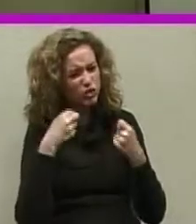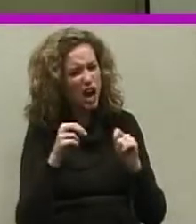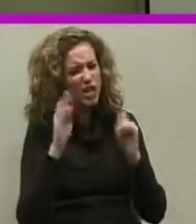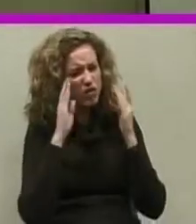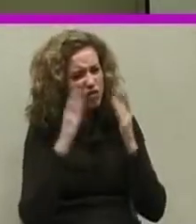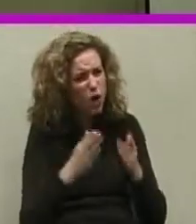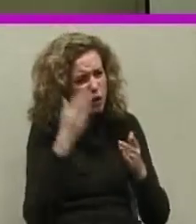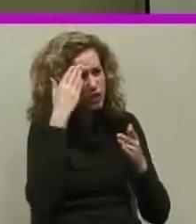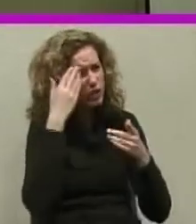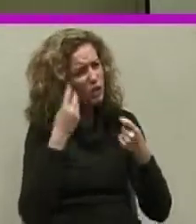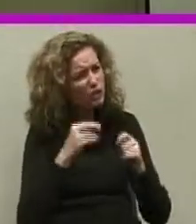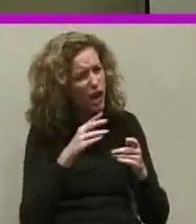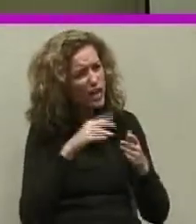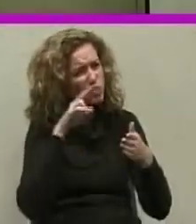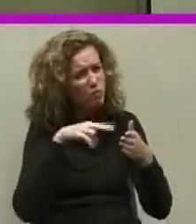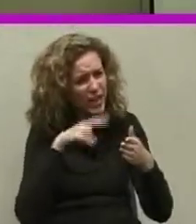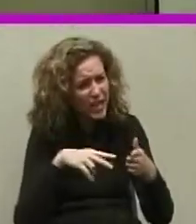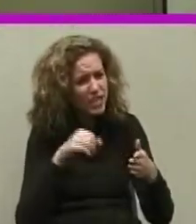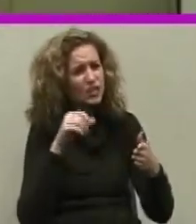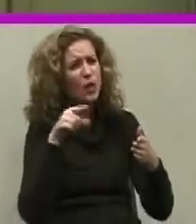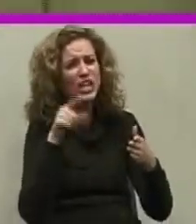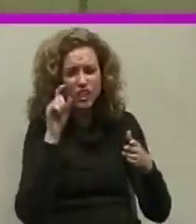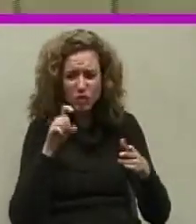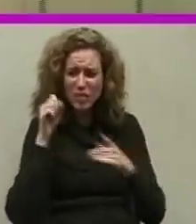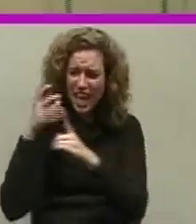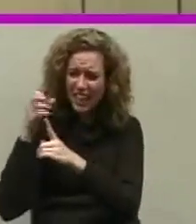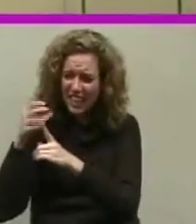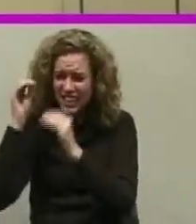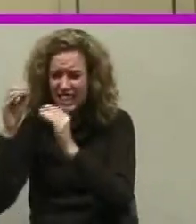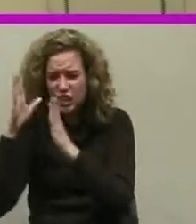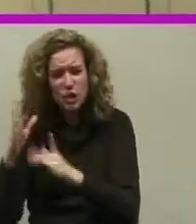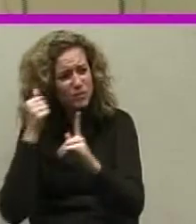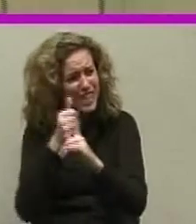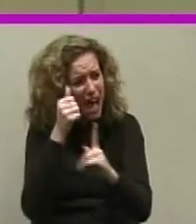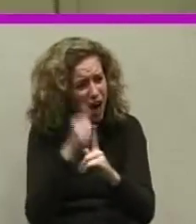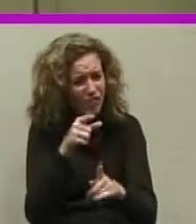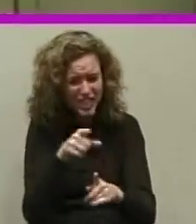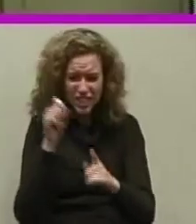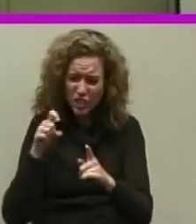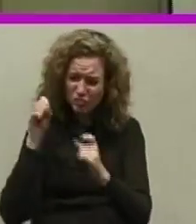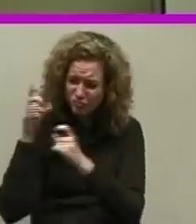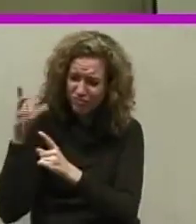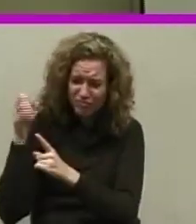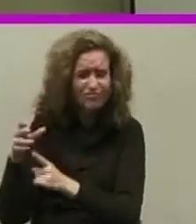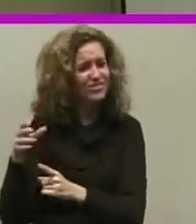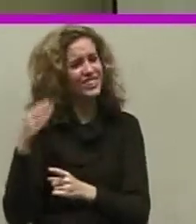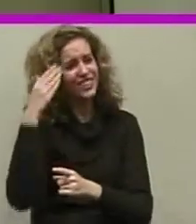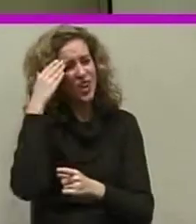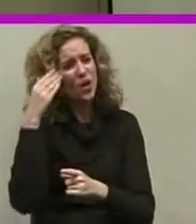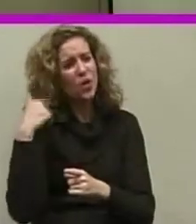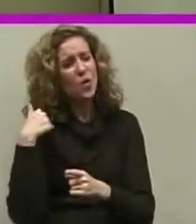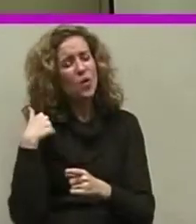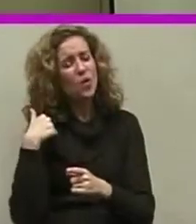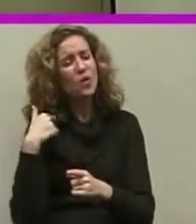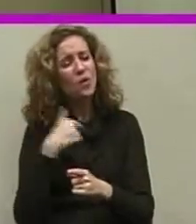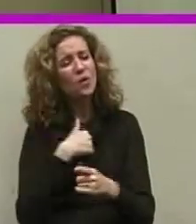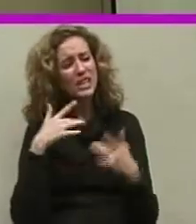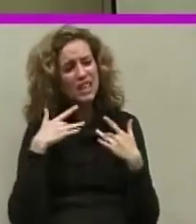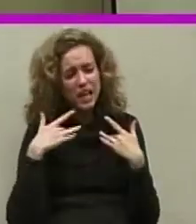You've broken this lesson up 43 times. I don't have a clue where the hell we are. Okay? We tend to be the most disruptive person